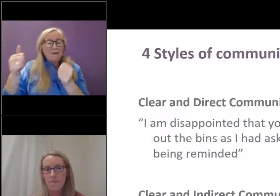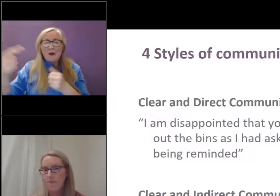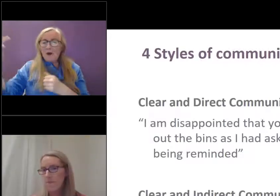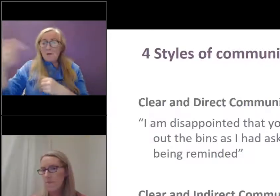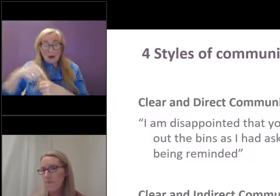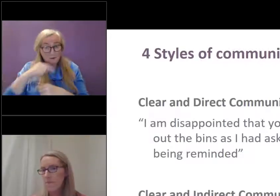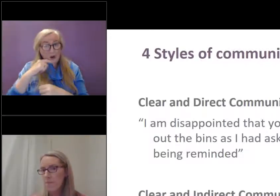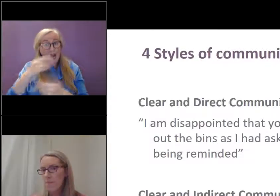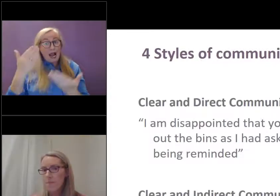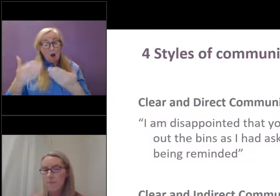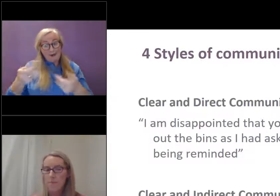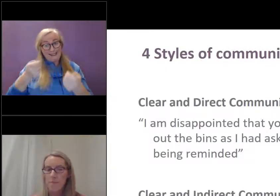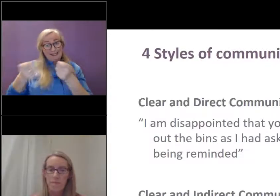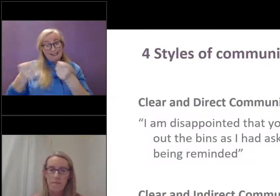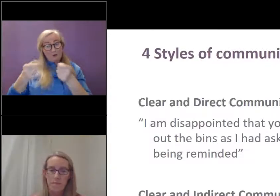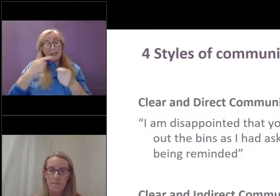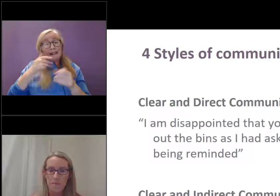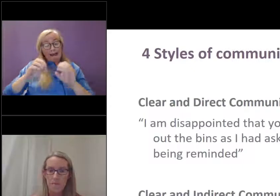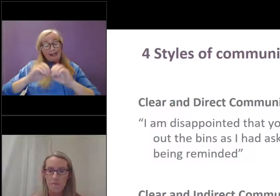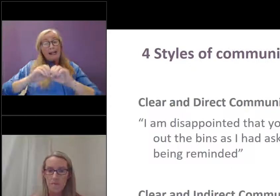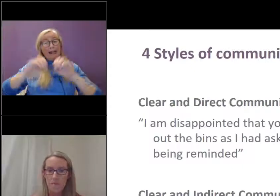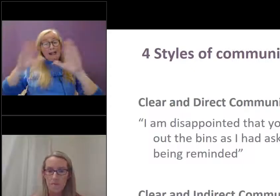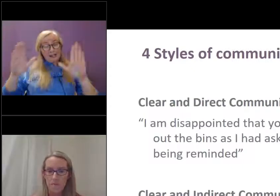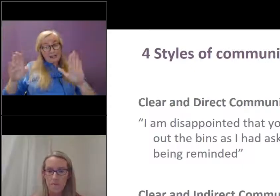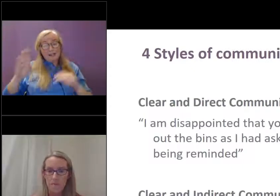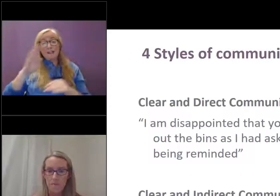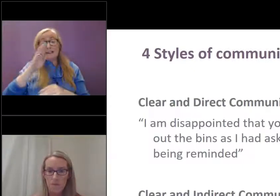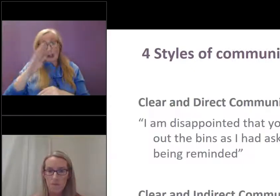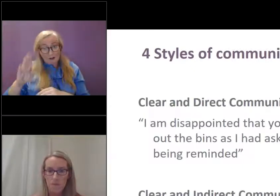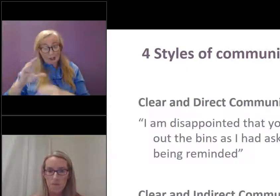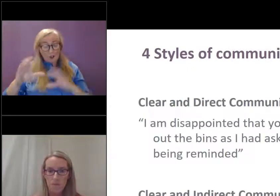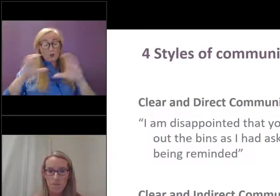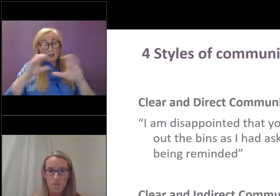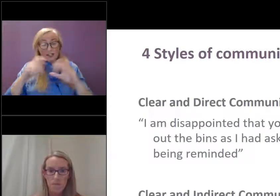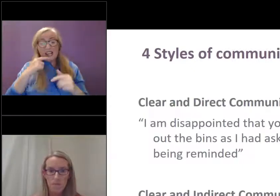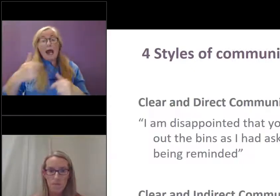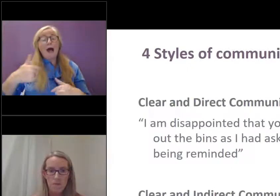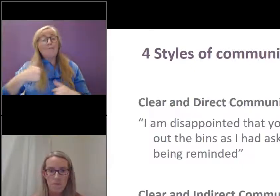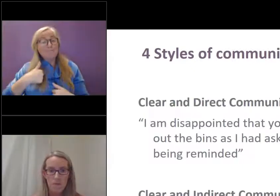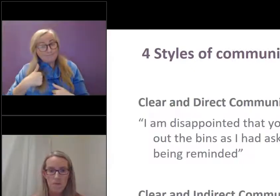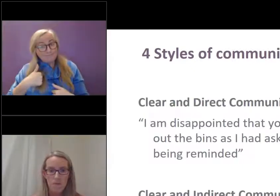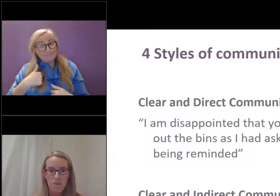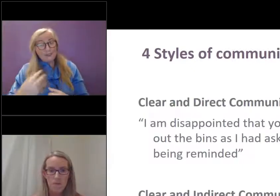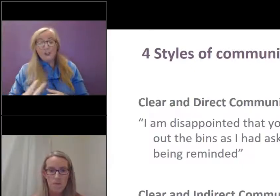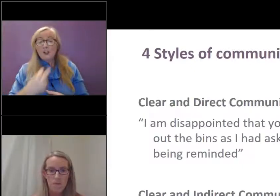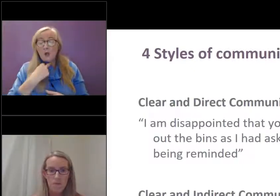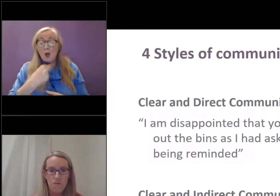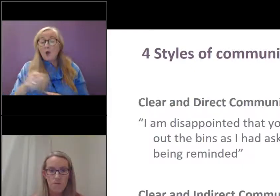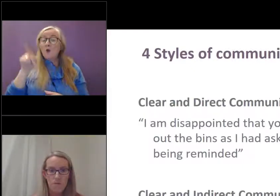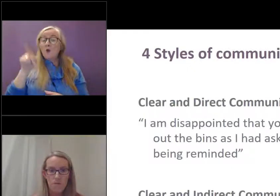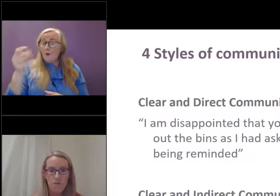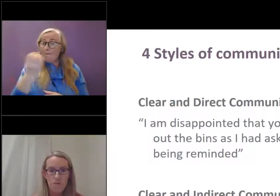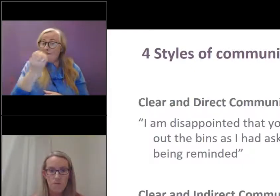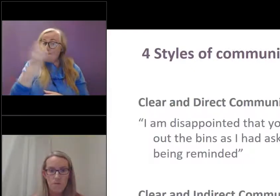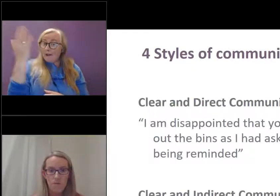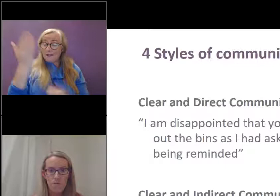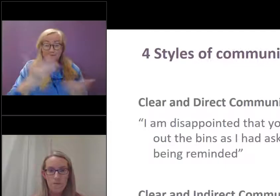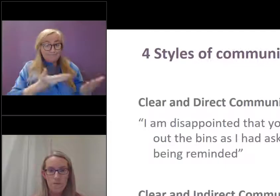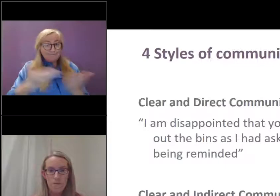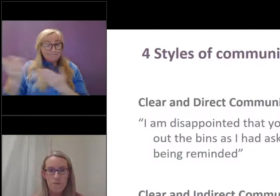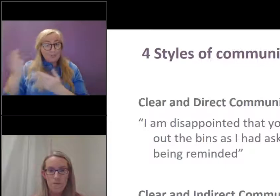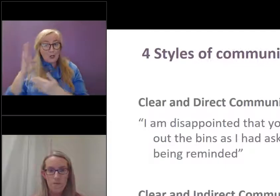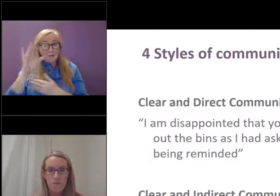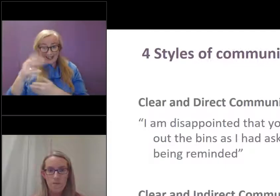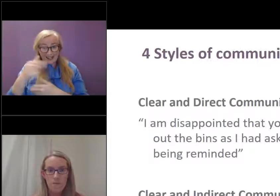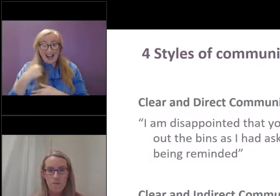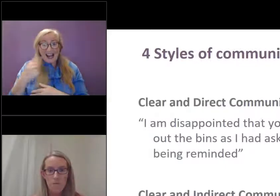approaching that would be clear and direct communication. So I am disappointed that you forgot to take out the bins, as I have